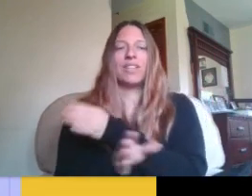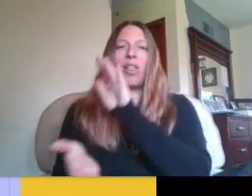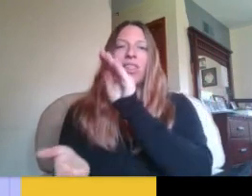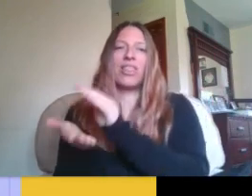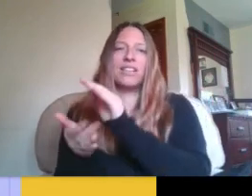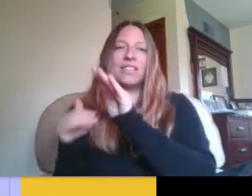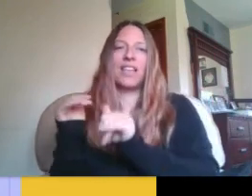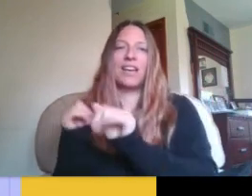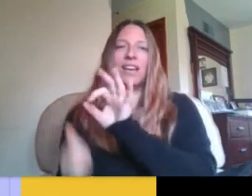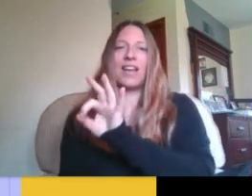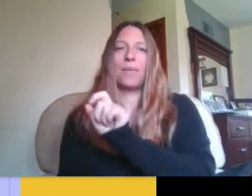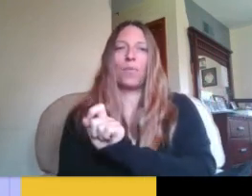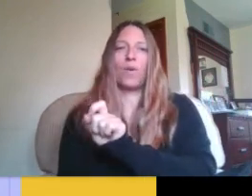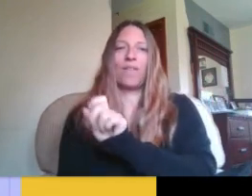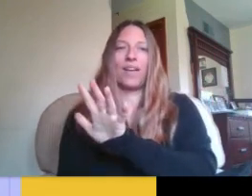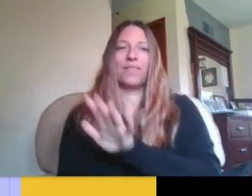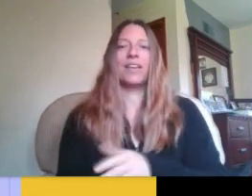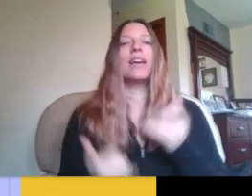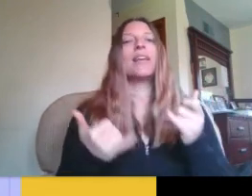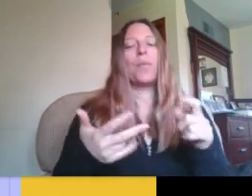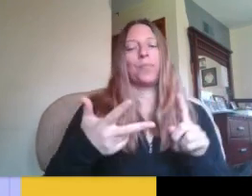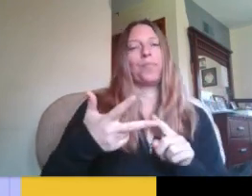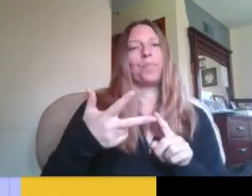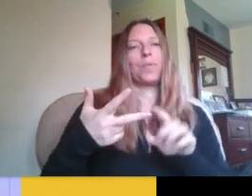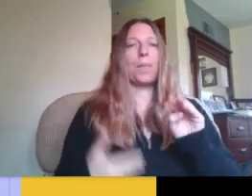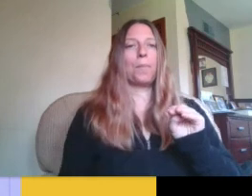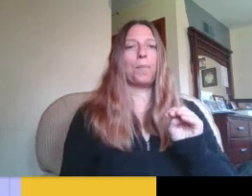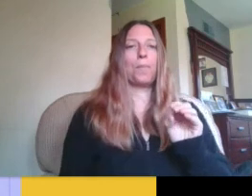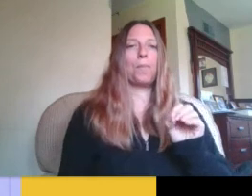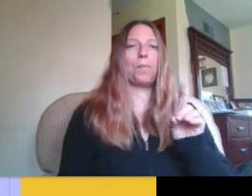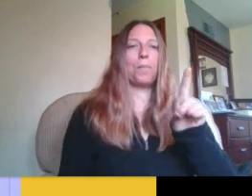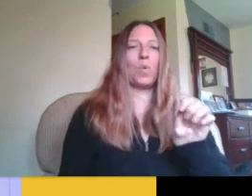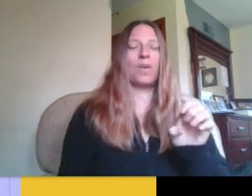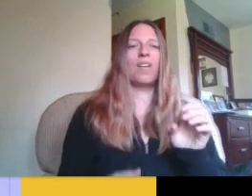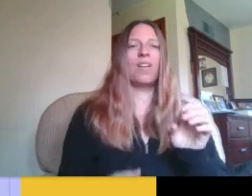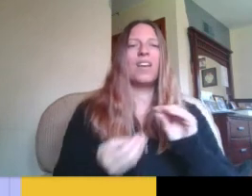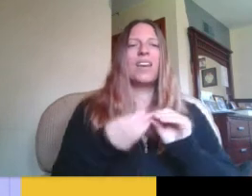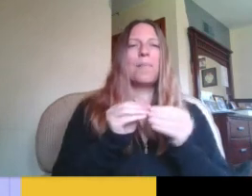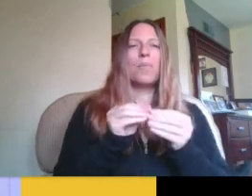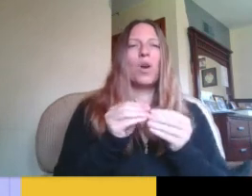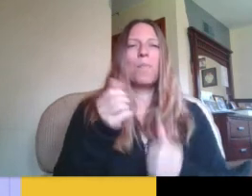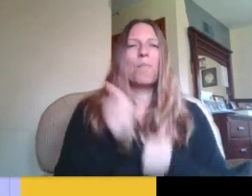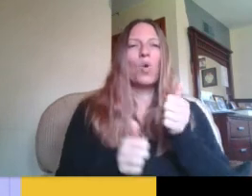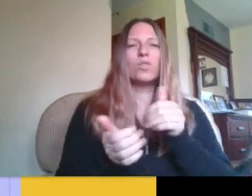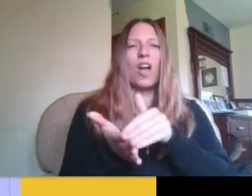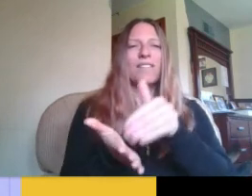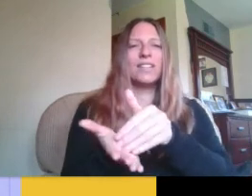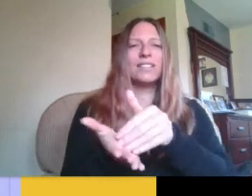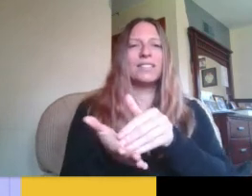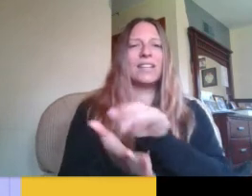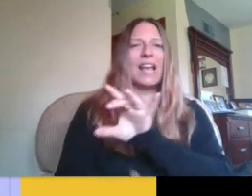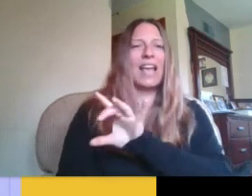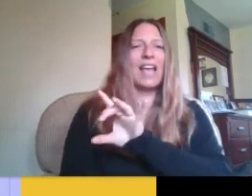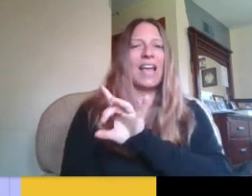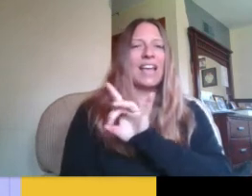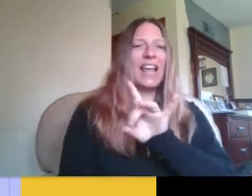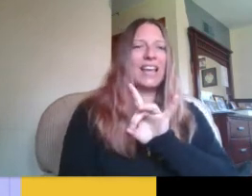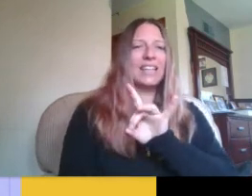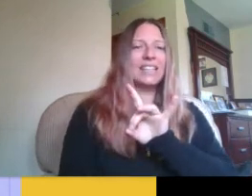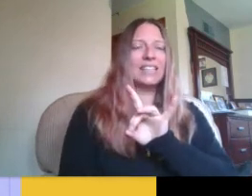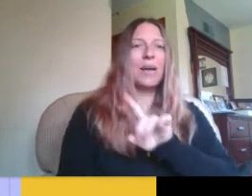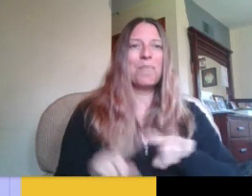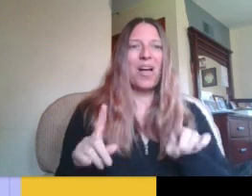this data set, if there is one. Well, let's see. There's 2 8s in the data set. Oh, but there's 3 10s. That looks